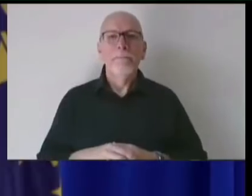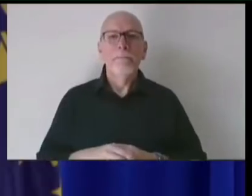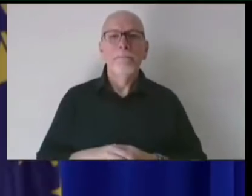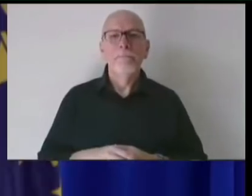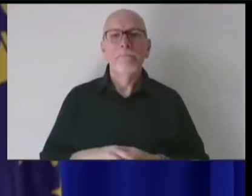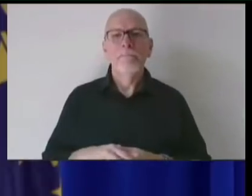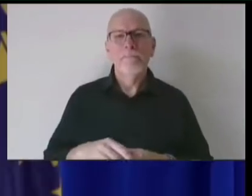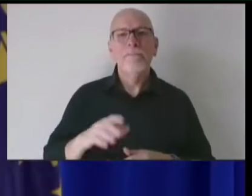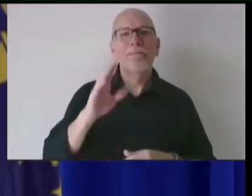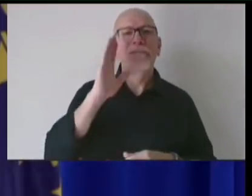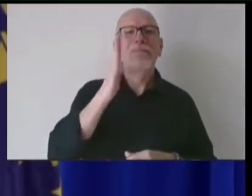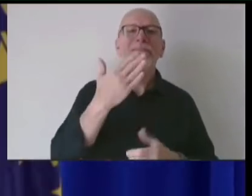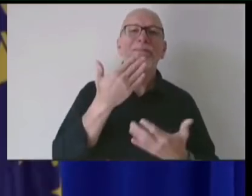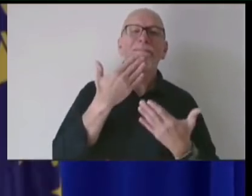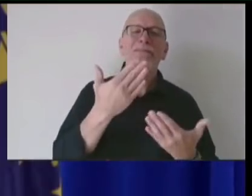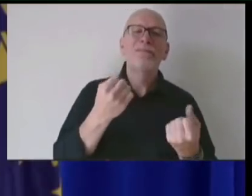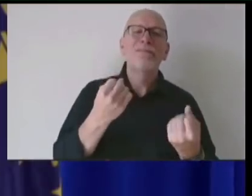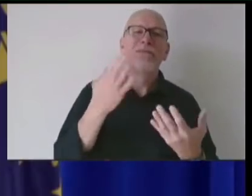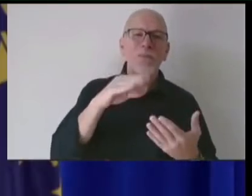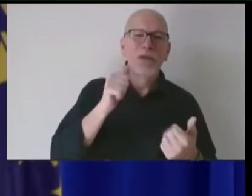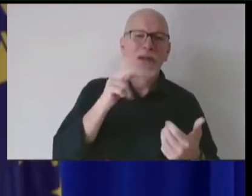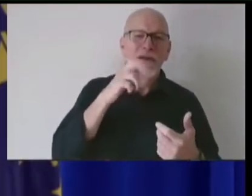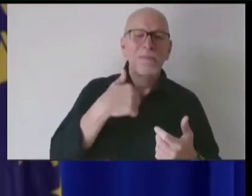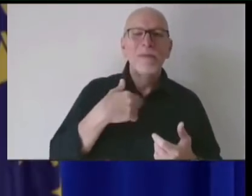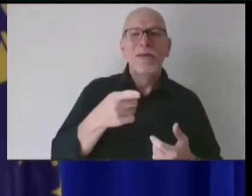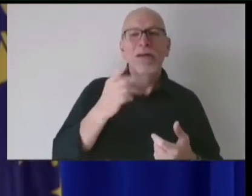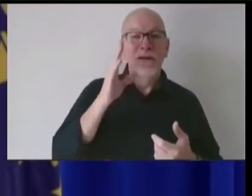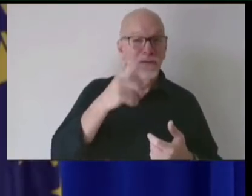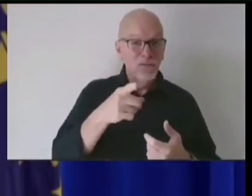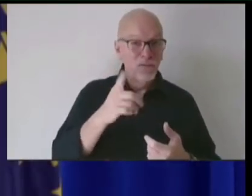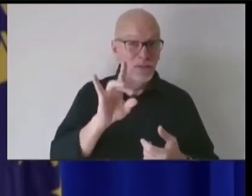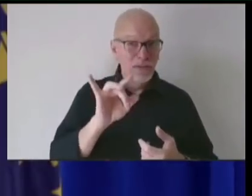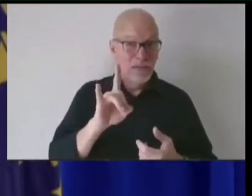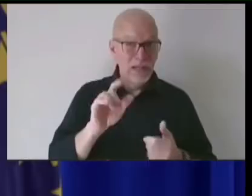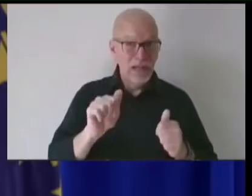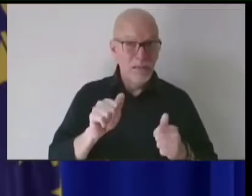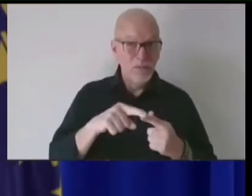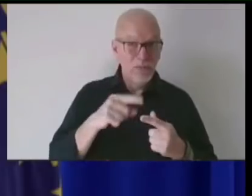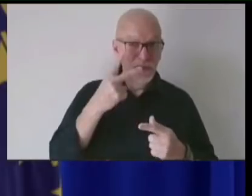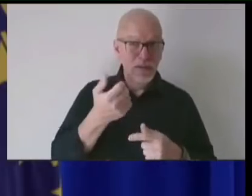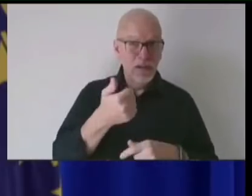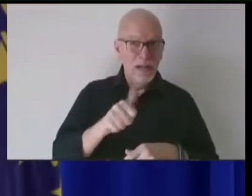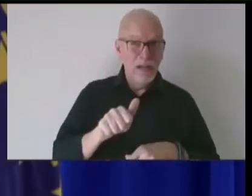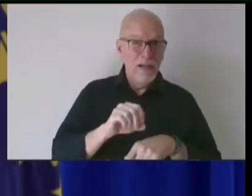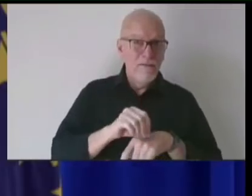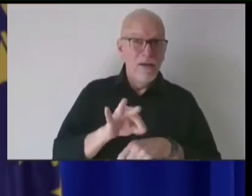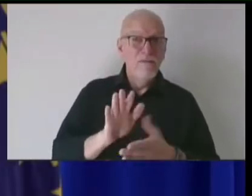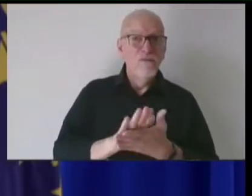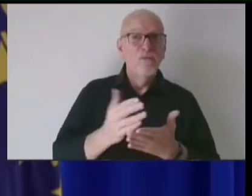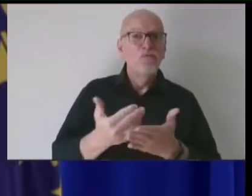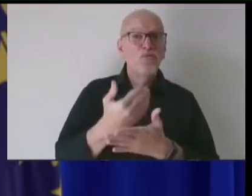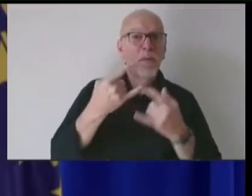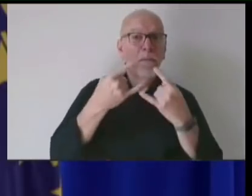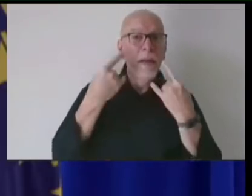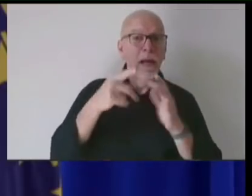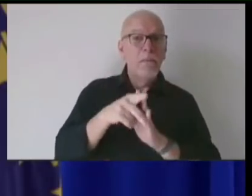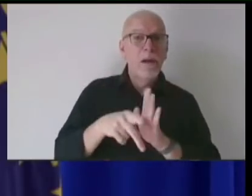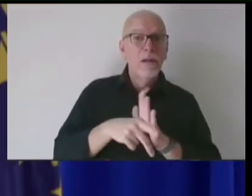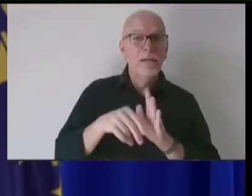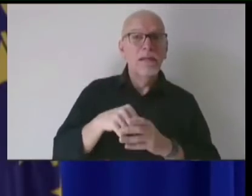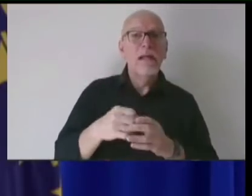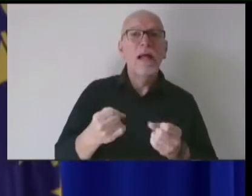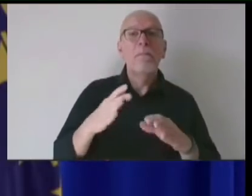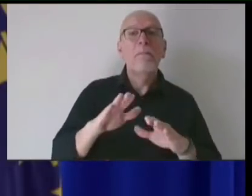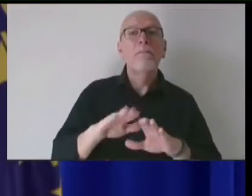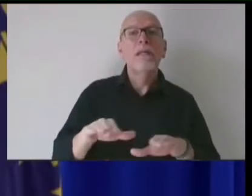Hi, thank you so much. Hopefully you can hear me. I was wondering if you've been able to see any effects of schools' new mask policies on the number of pediatric